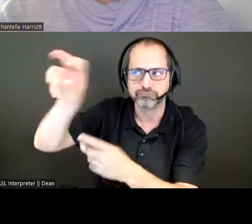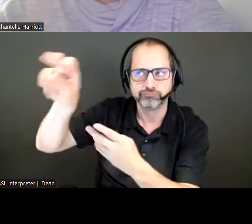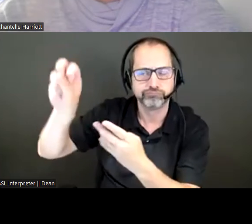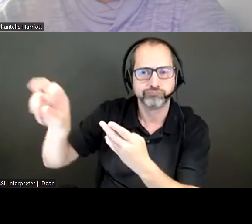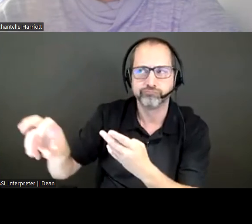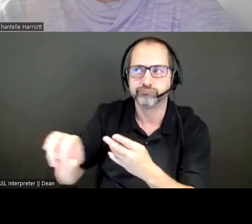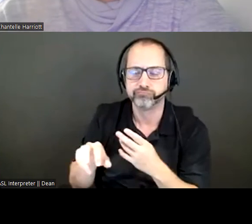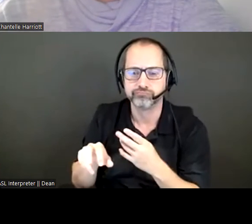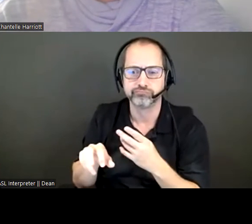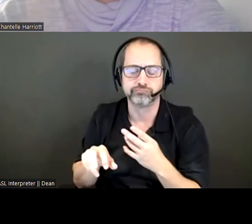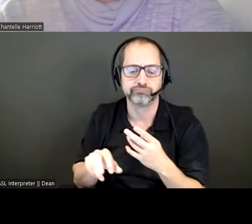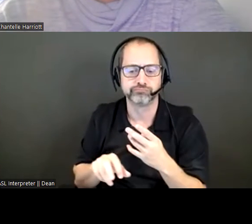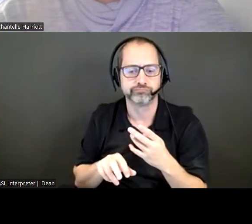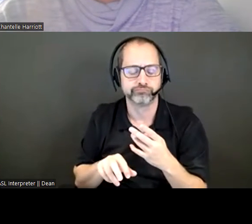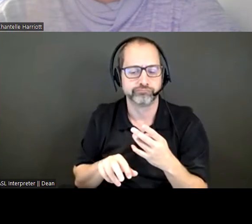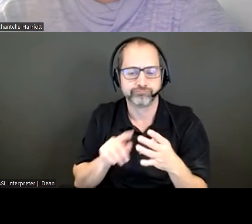have these